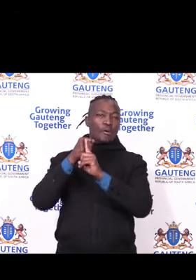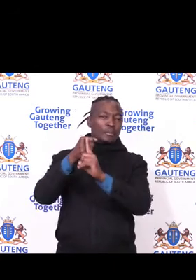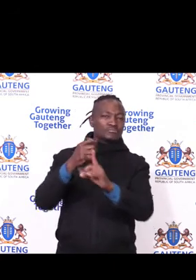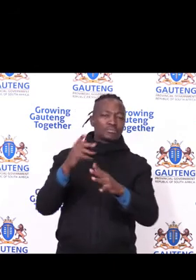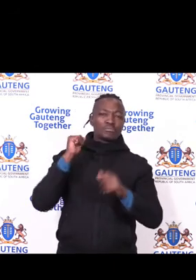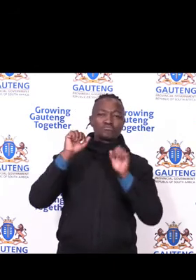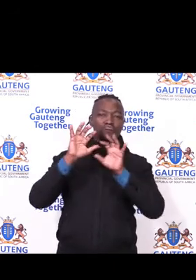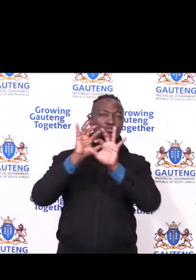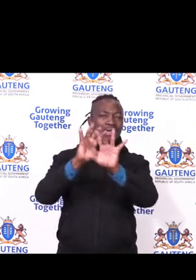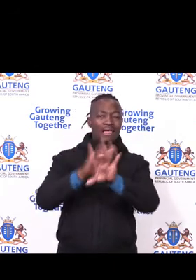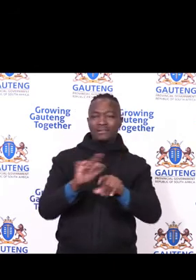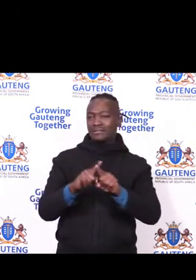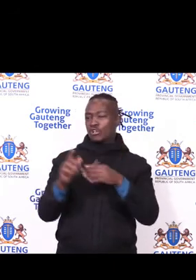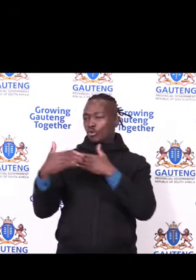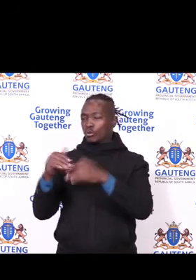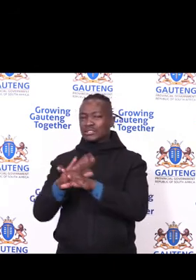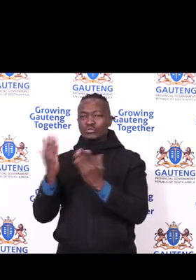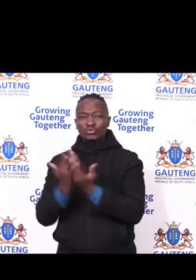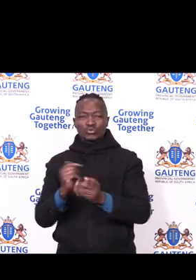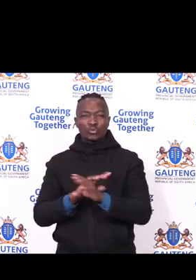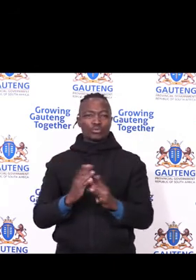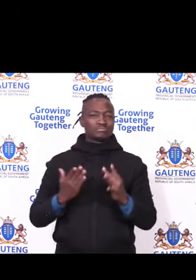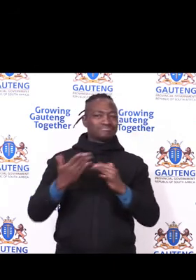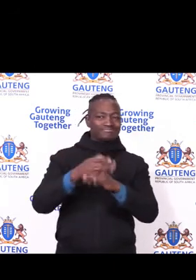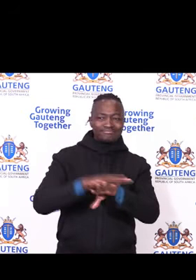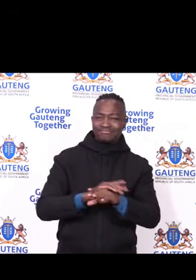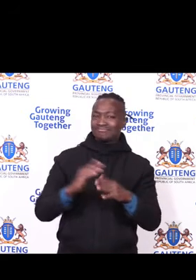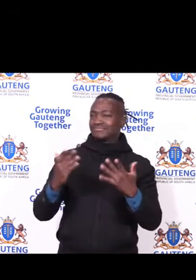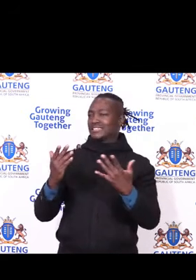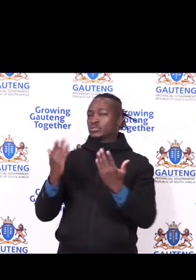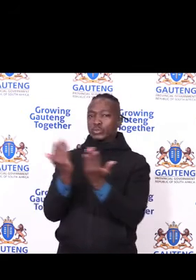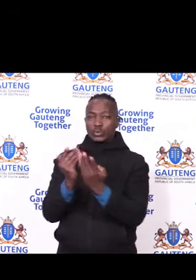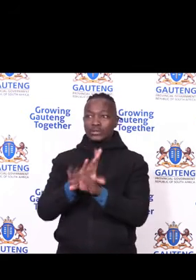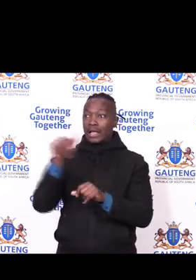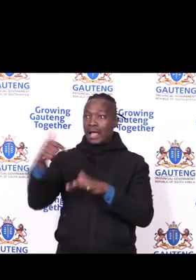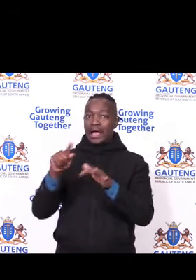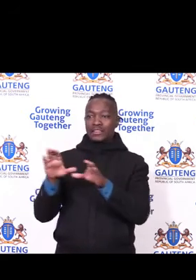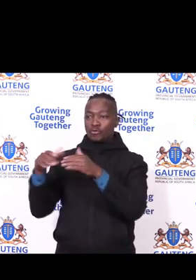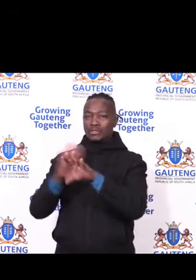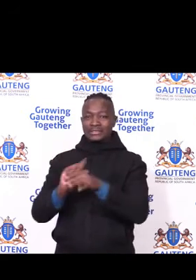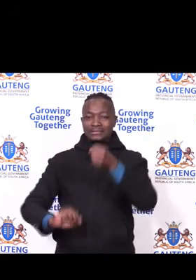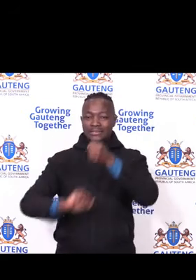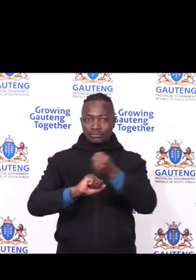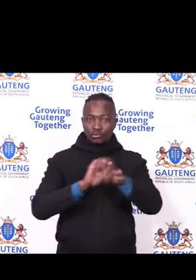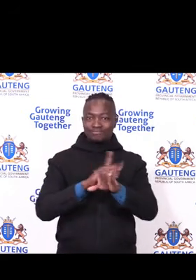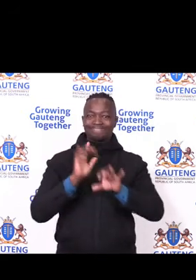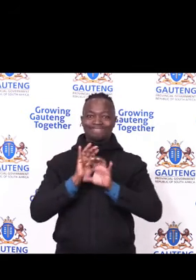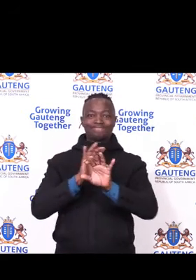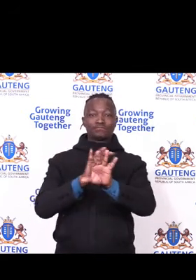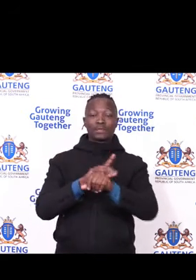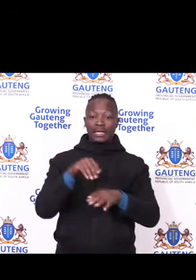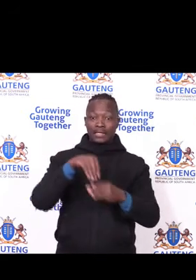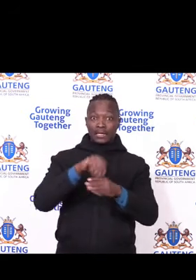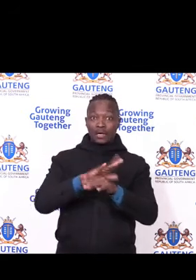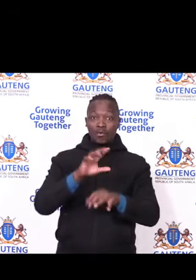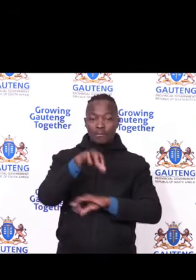schools, closing schools. They are supported by various student formations and other parents' organizations. And in our province, we've put